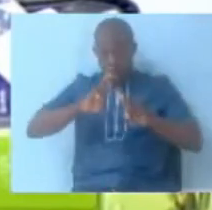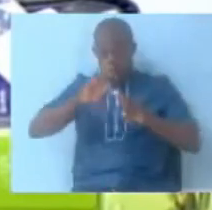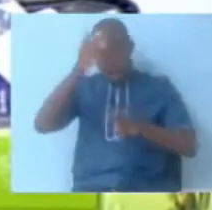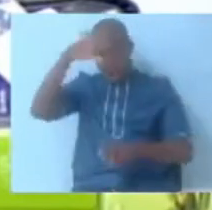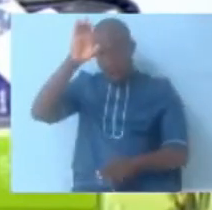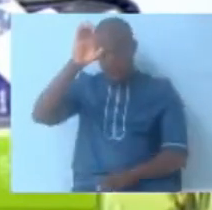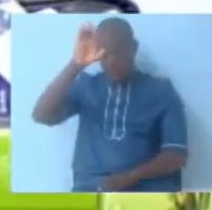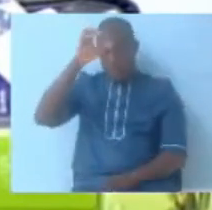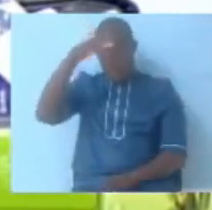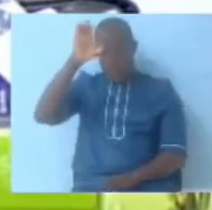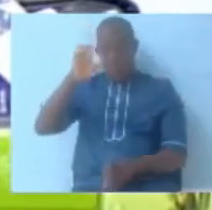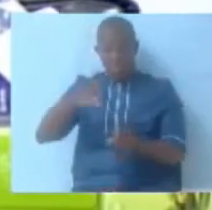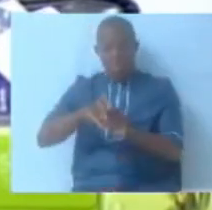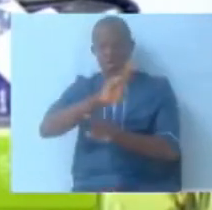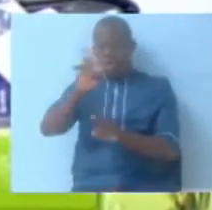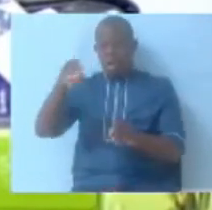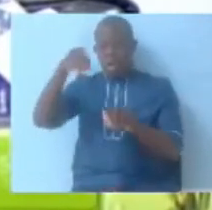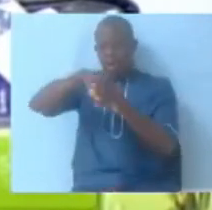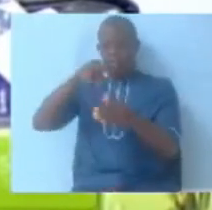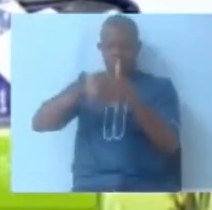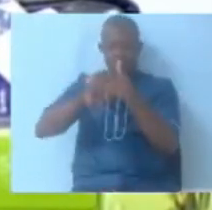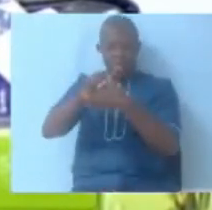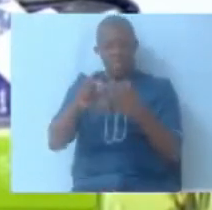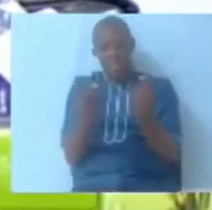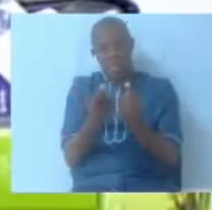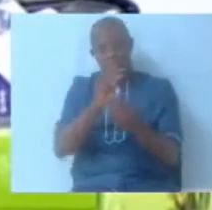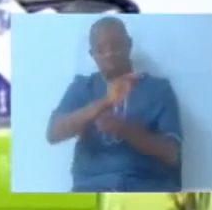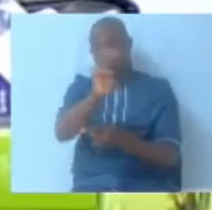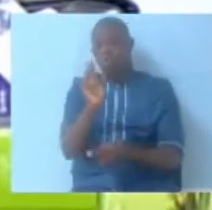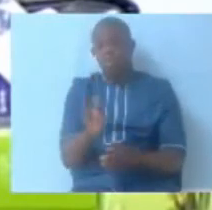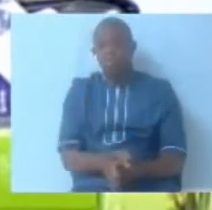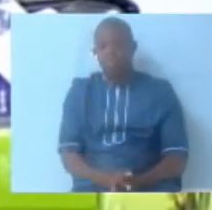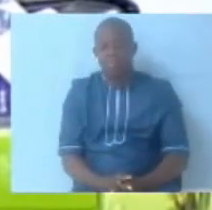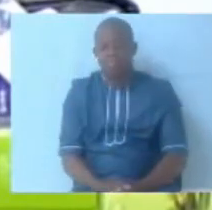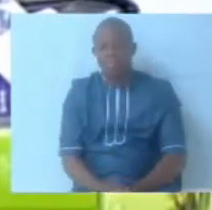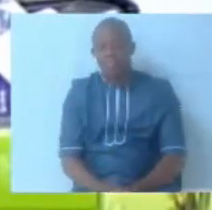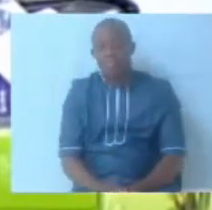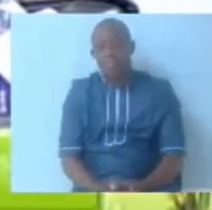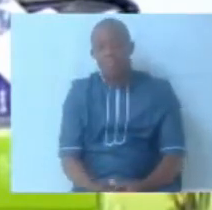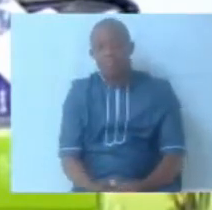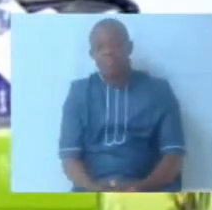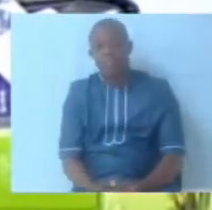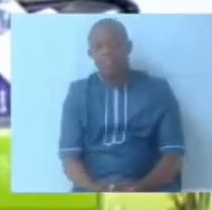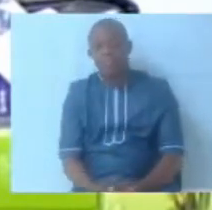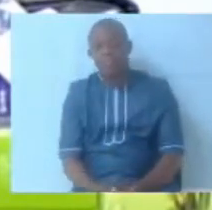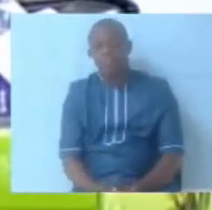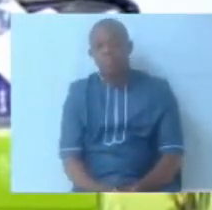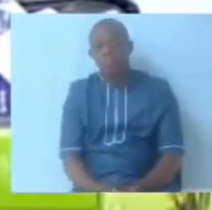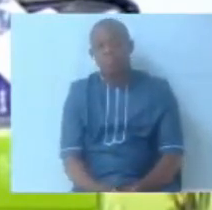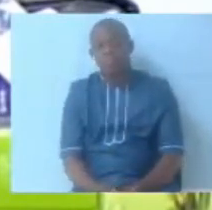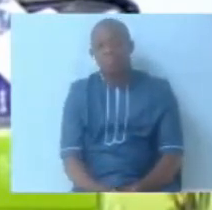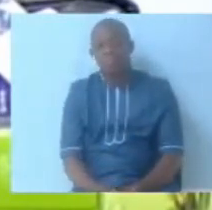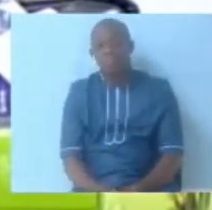nata nyin kan fo nyepur nga letter o safe me ya lon ko wala mun te fananna kumala nyatili nya letter o ti